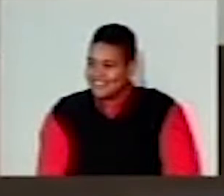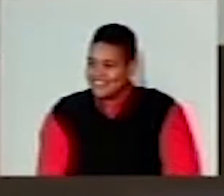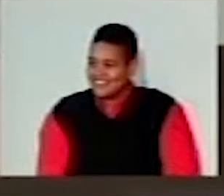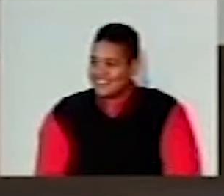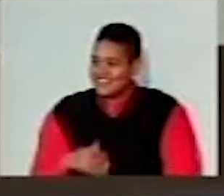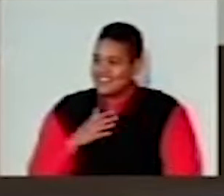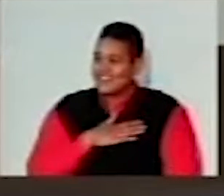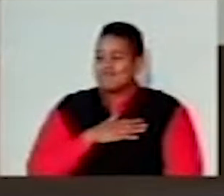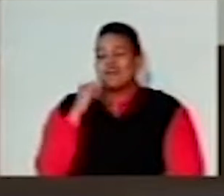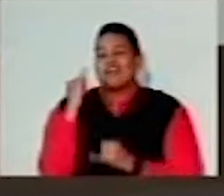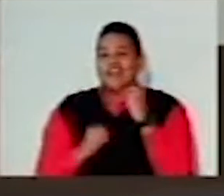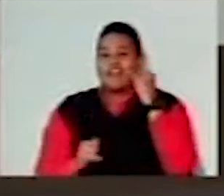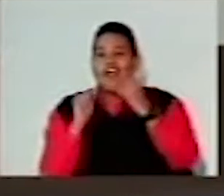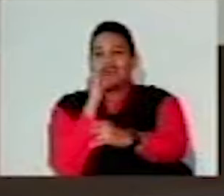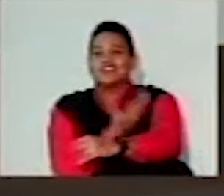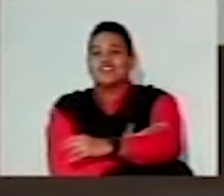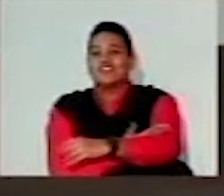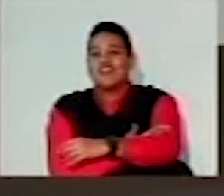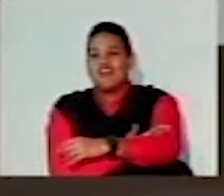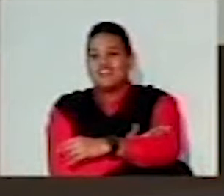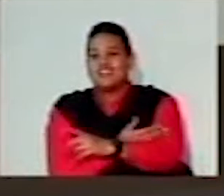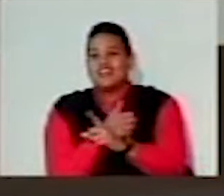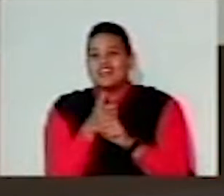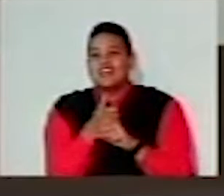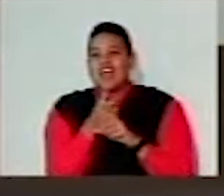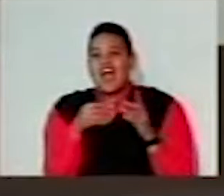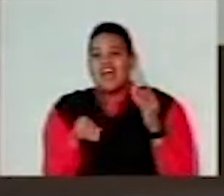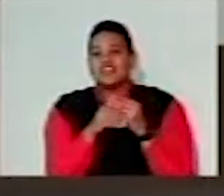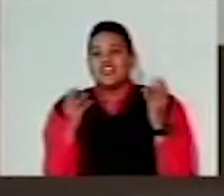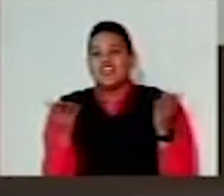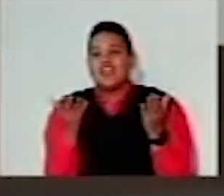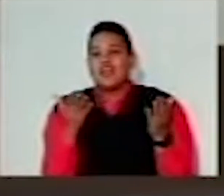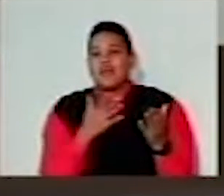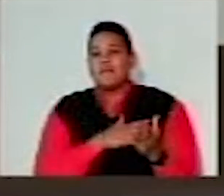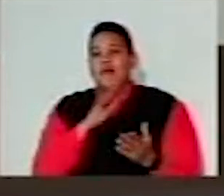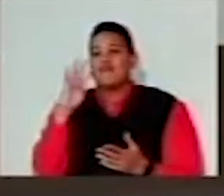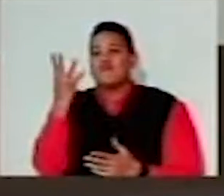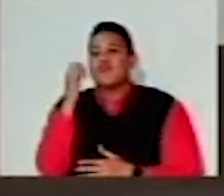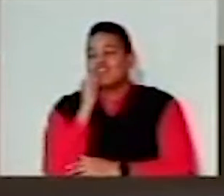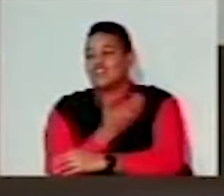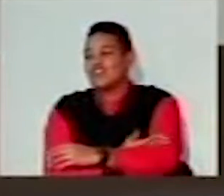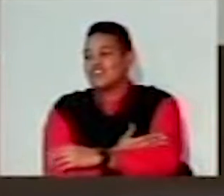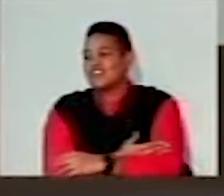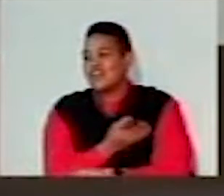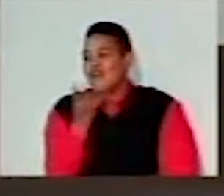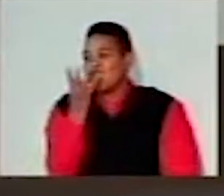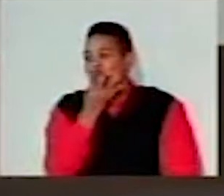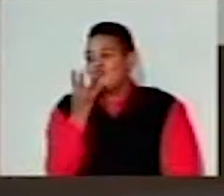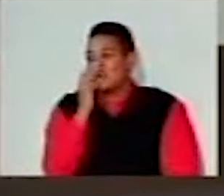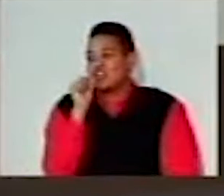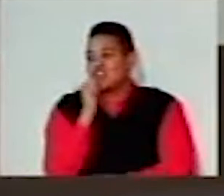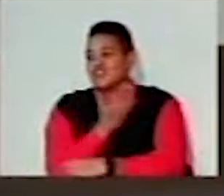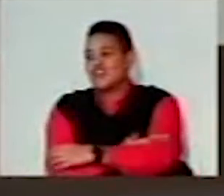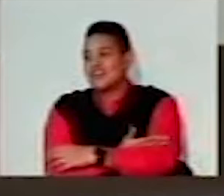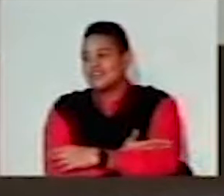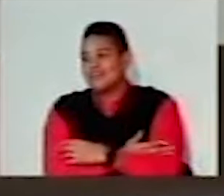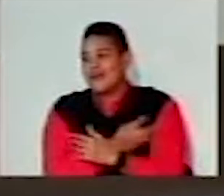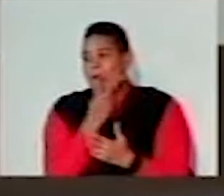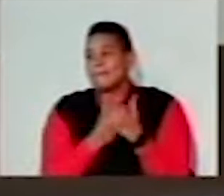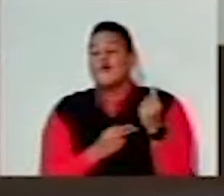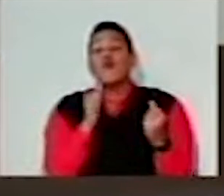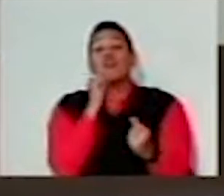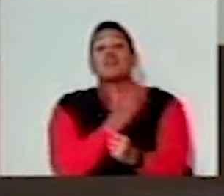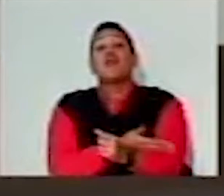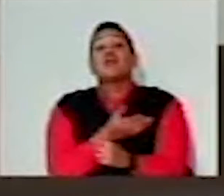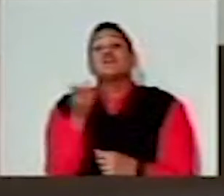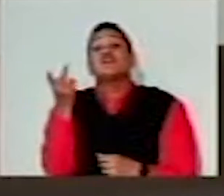And my last daughter also is here. That's my fourth daughter. There are 4 daughters. And both daughters are